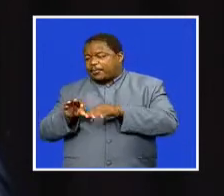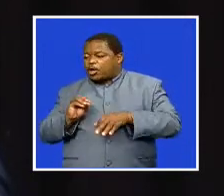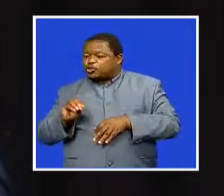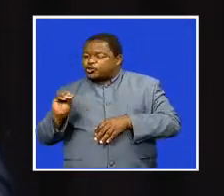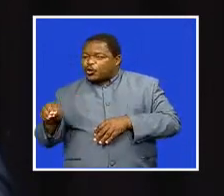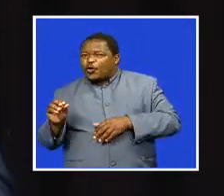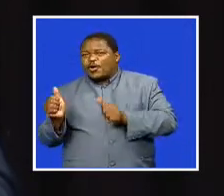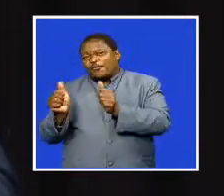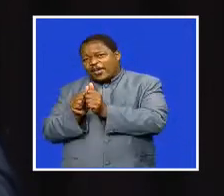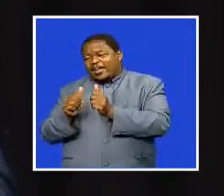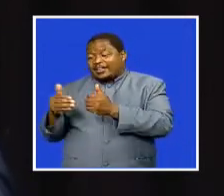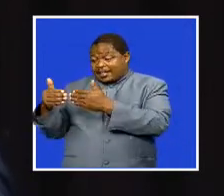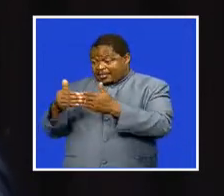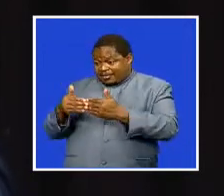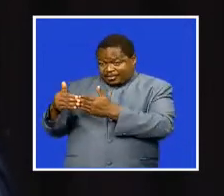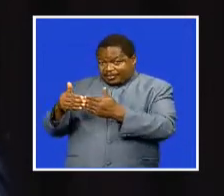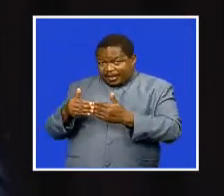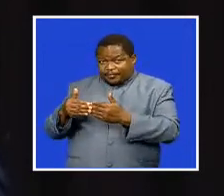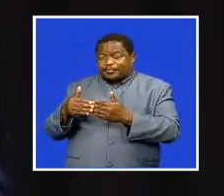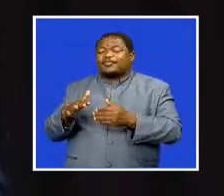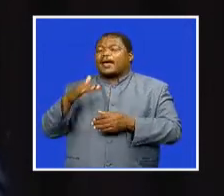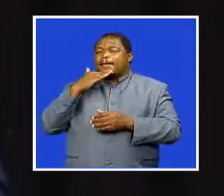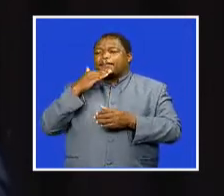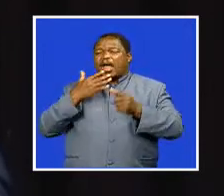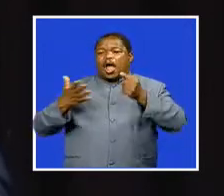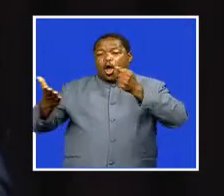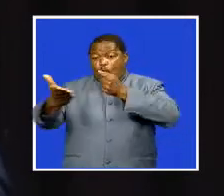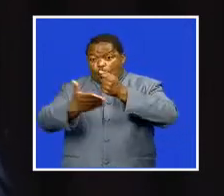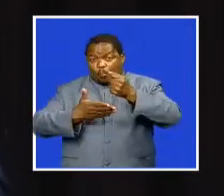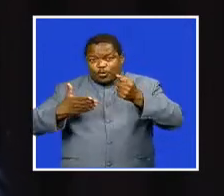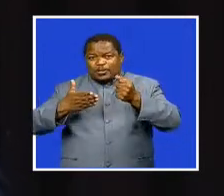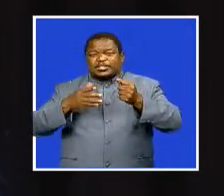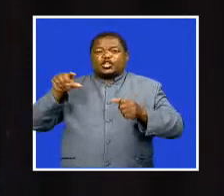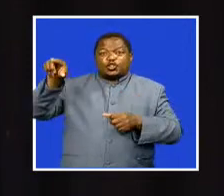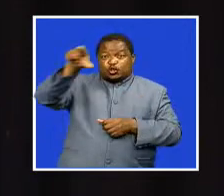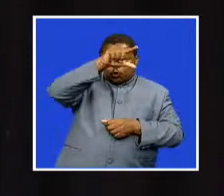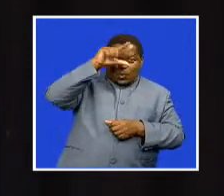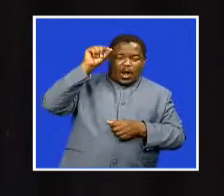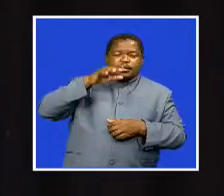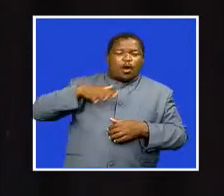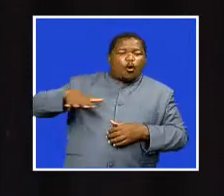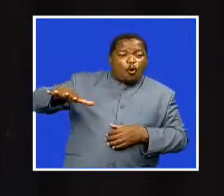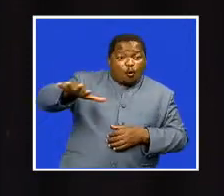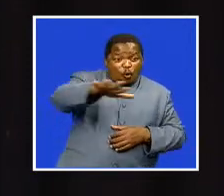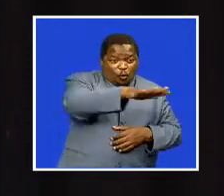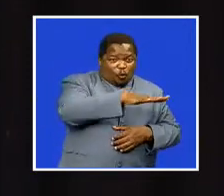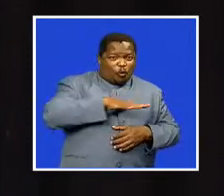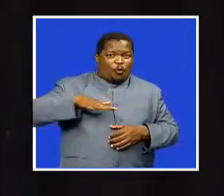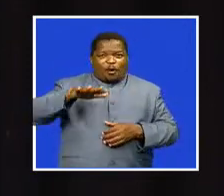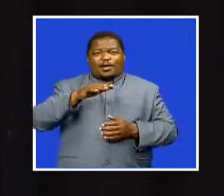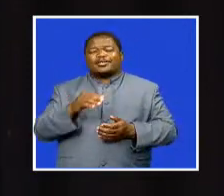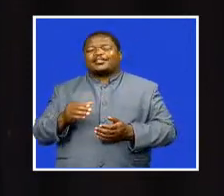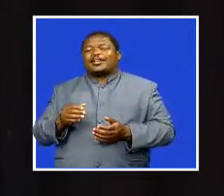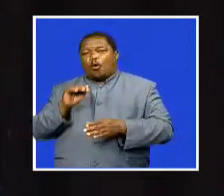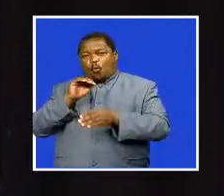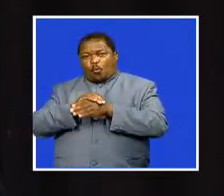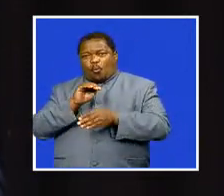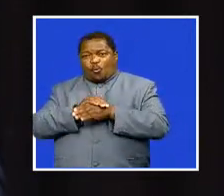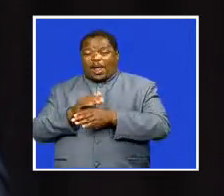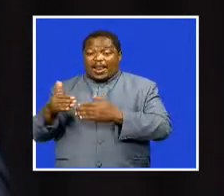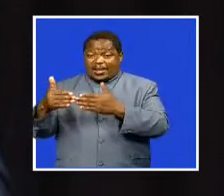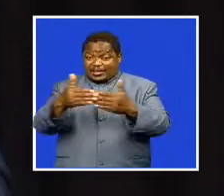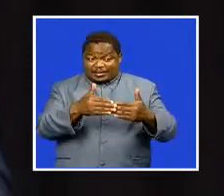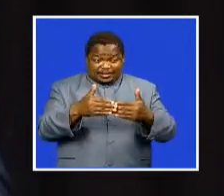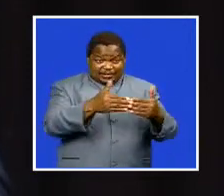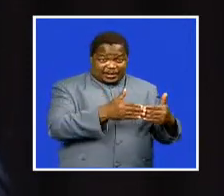the very fabric of our society. As we begin navigating the waters of this new normal, it